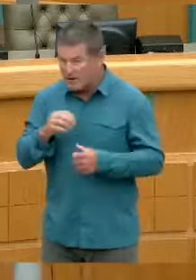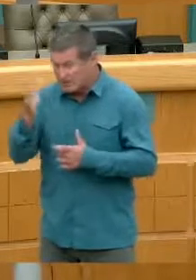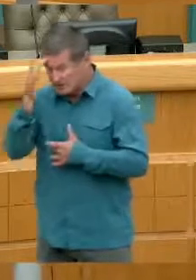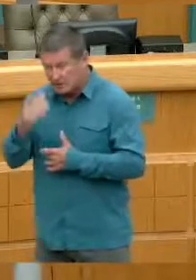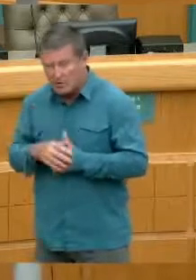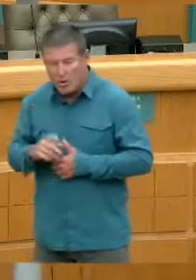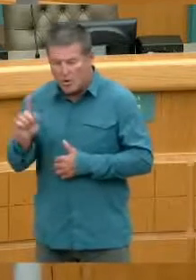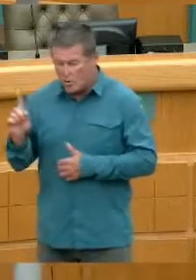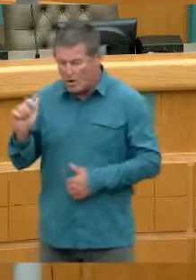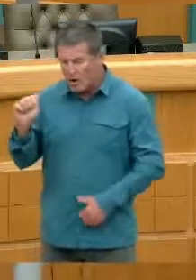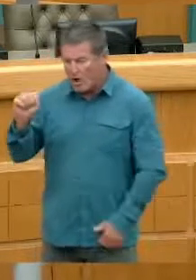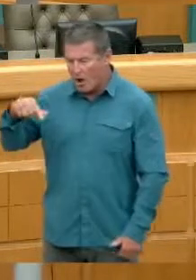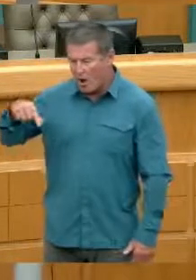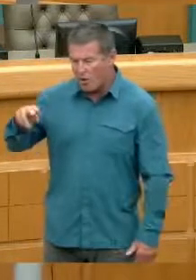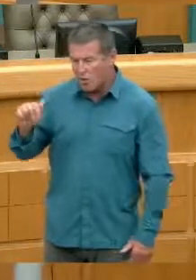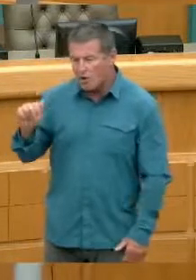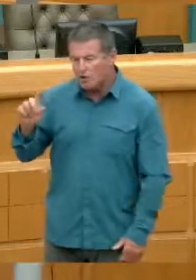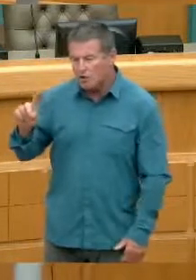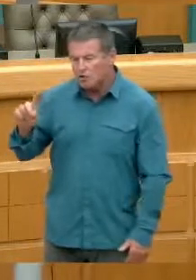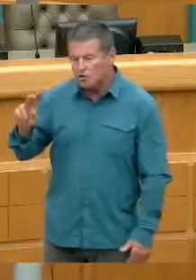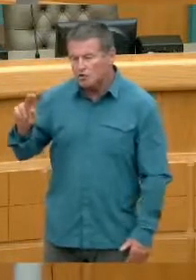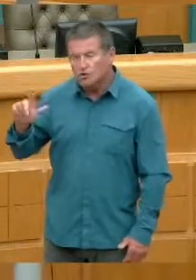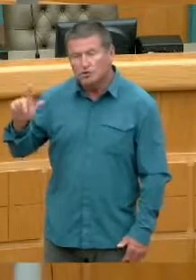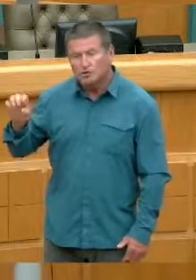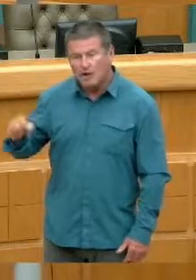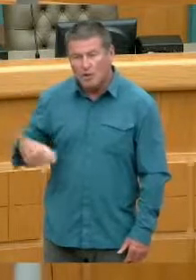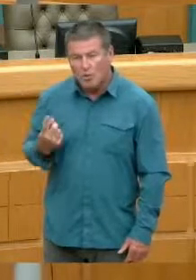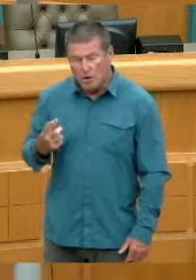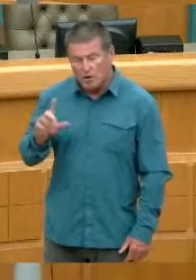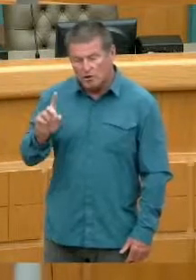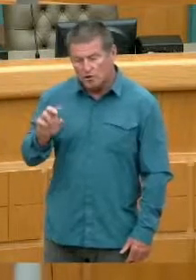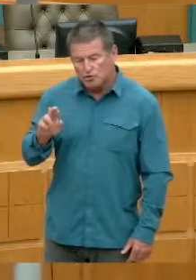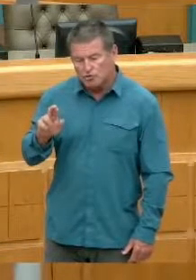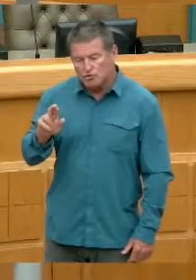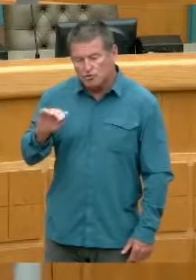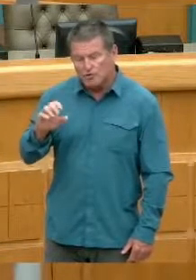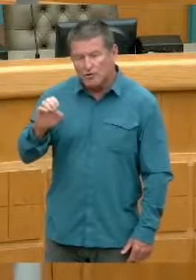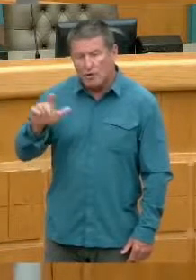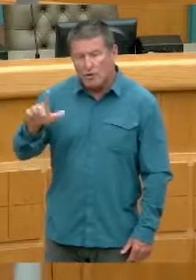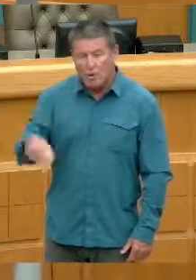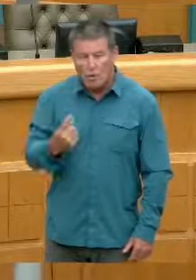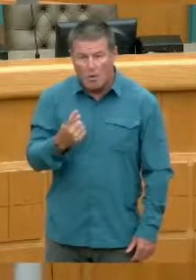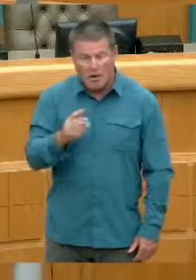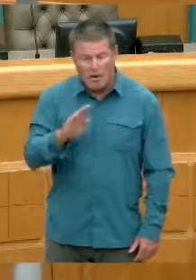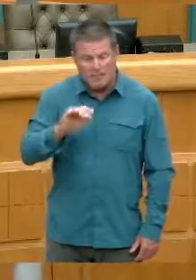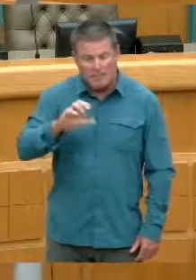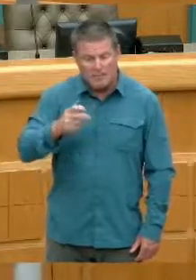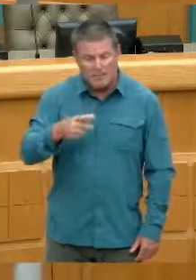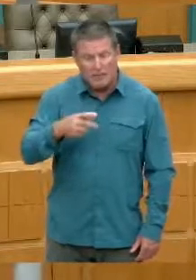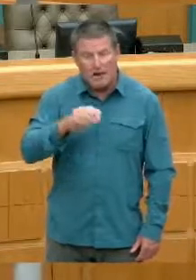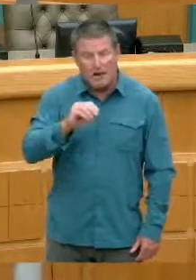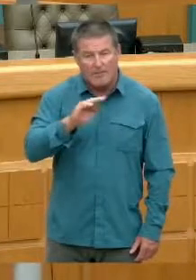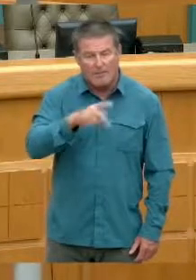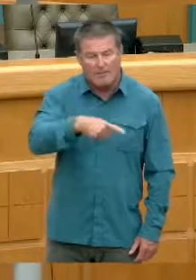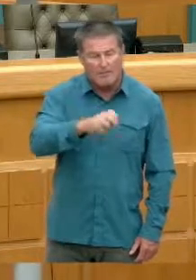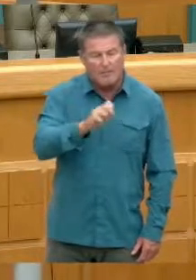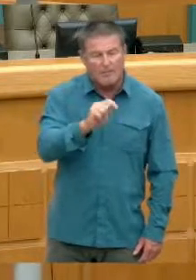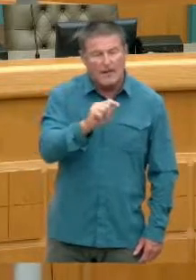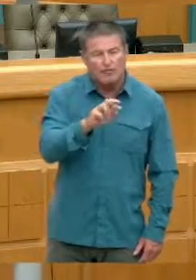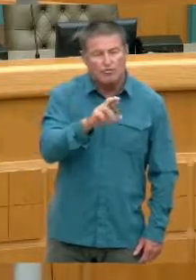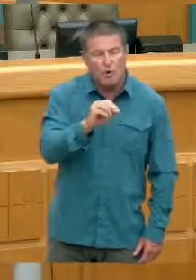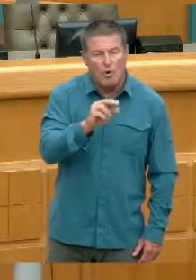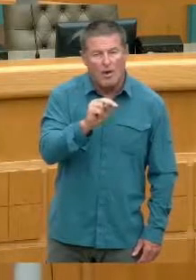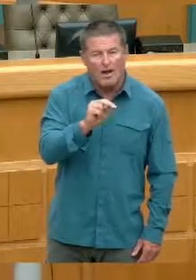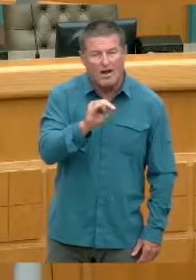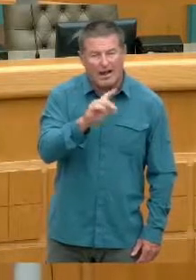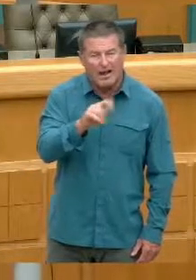Bishop, 1 in Driscoll, and Petronilla still has 0. Now let's look at the 7-day trending chart. So this